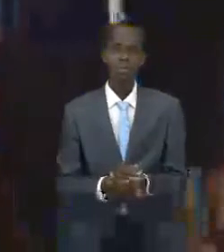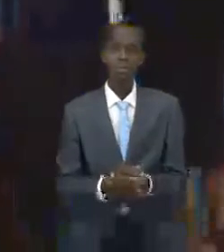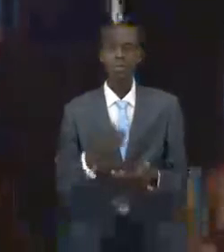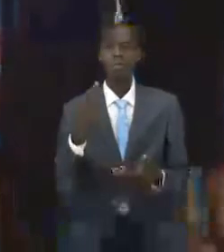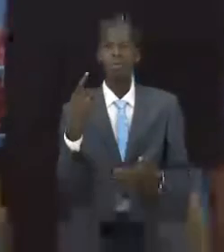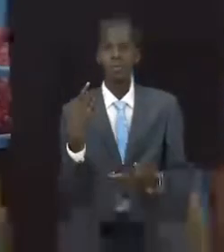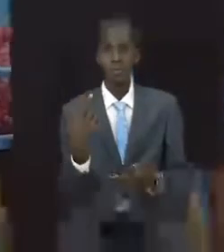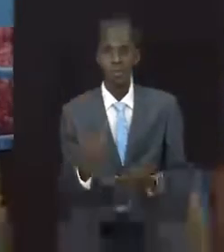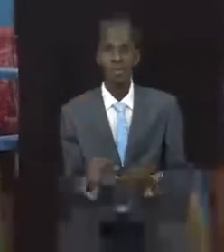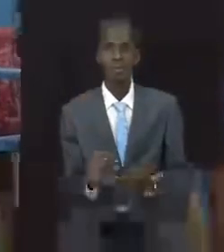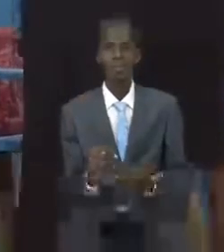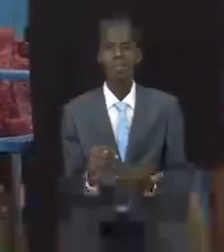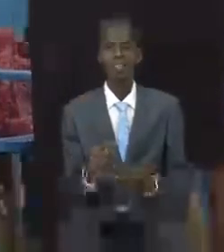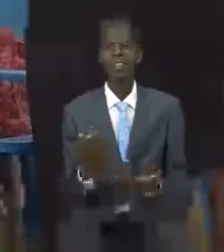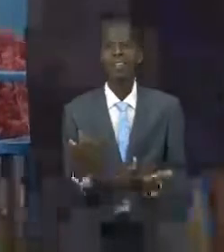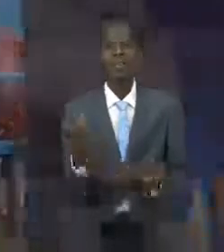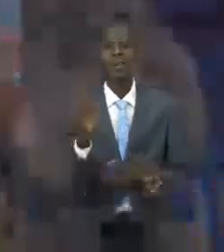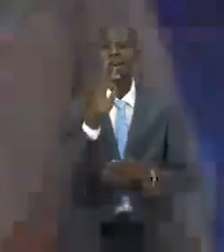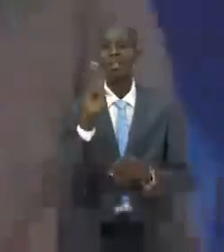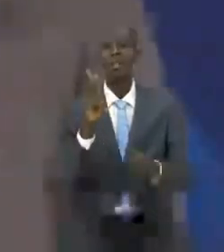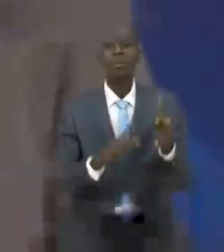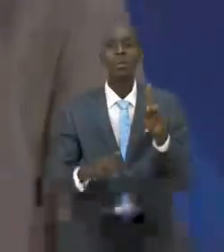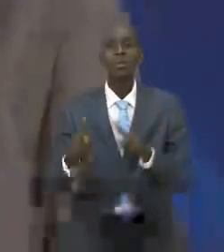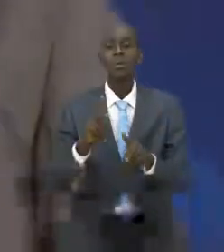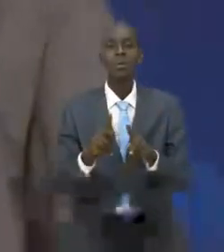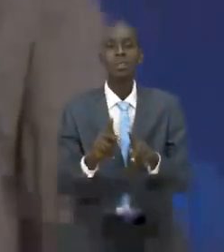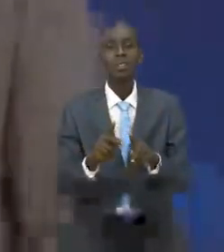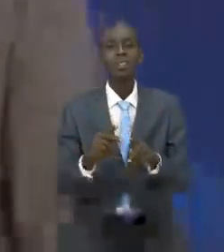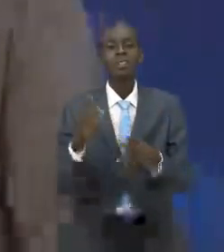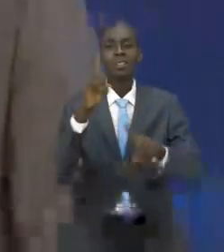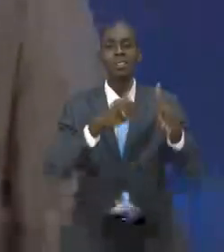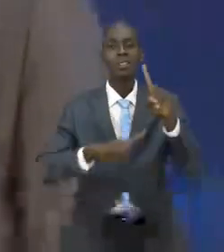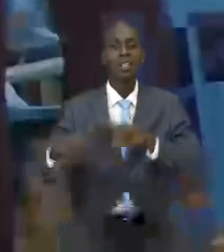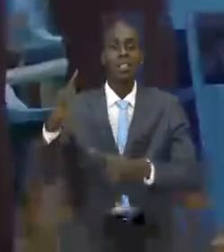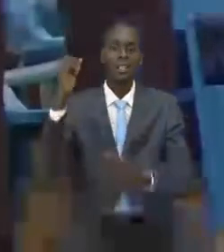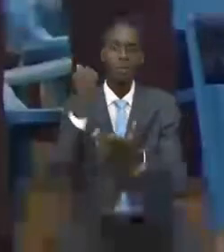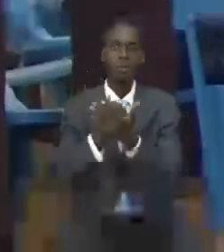has taken your voice away. I said they will deliver you.